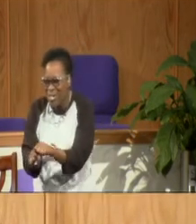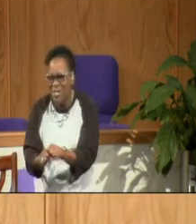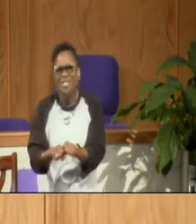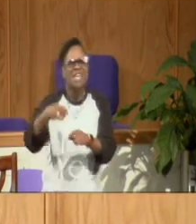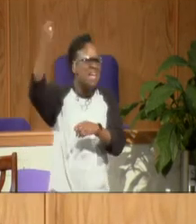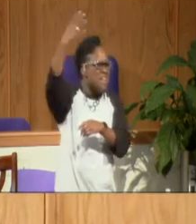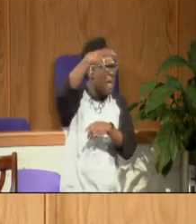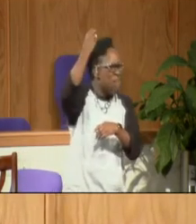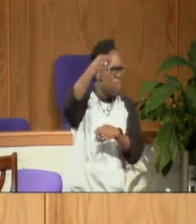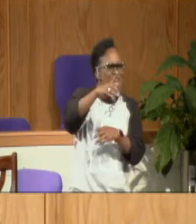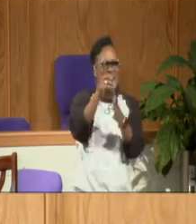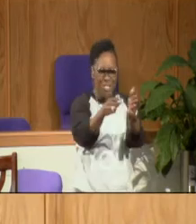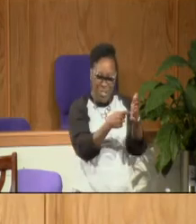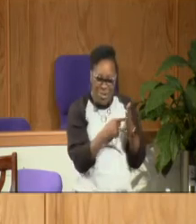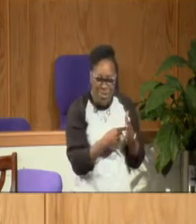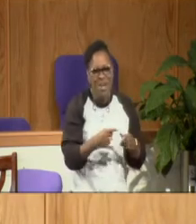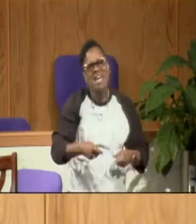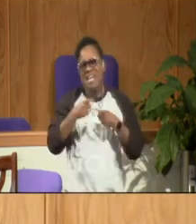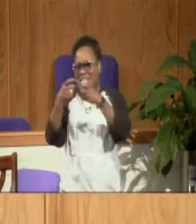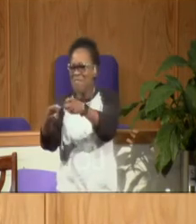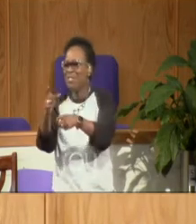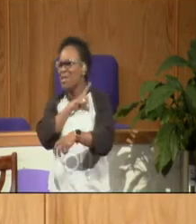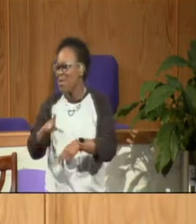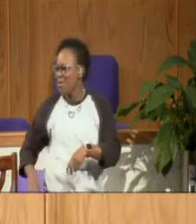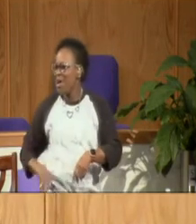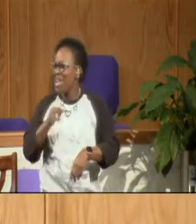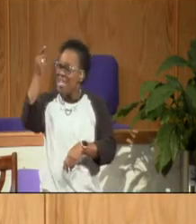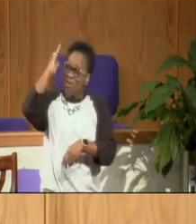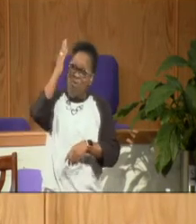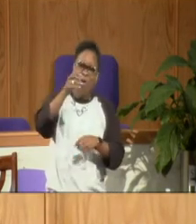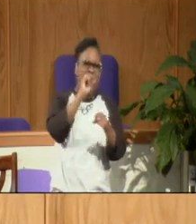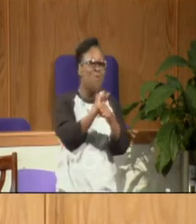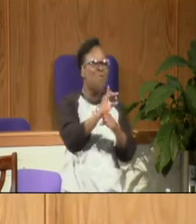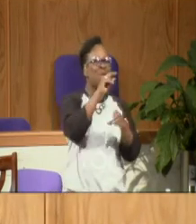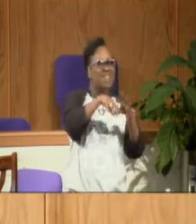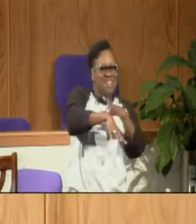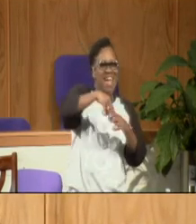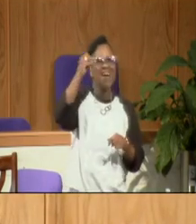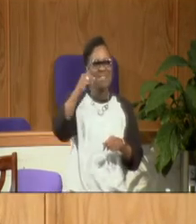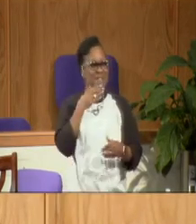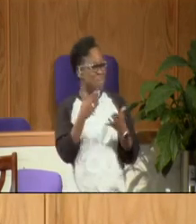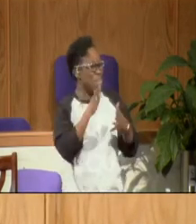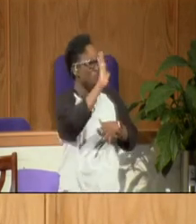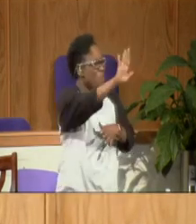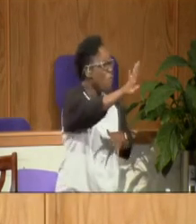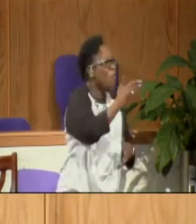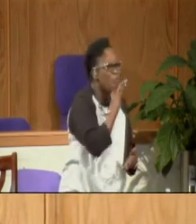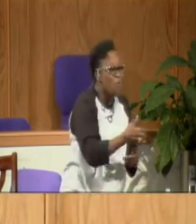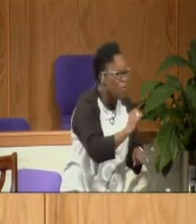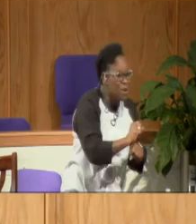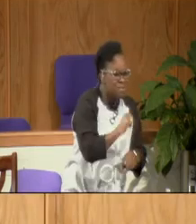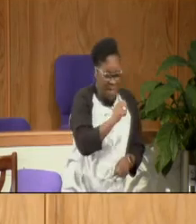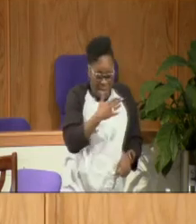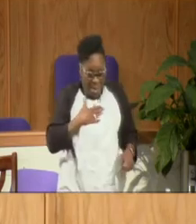ought to do is turn it over to the Lord and he will work it out. Can I tell somebody in here, your miracle might not be my miracle, but